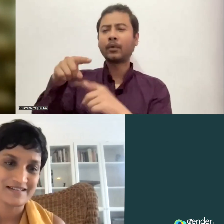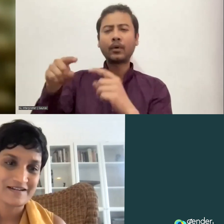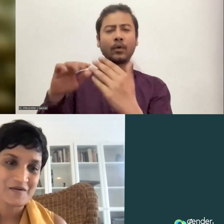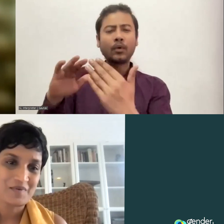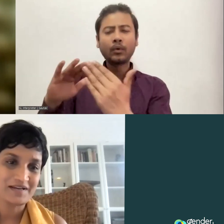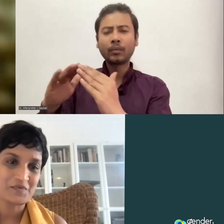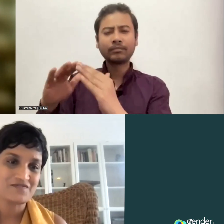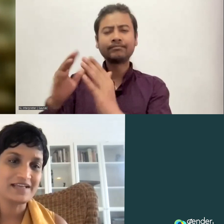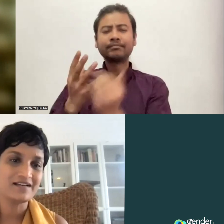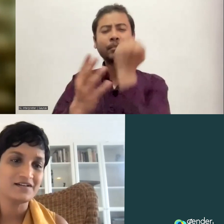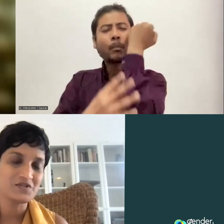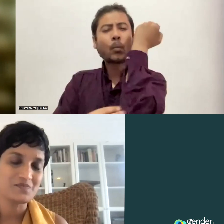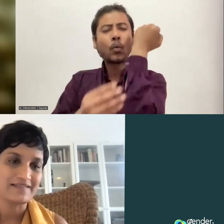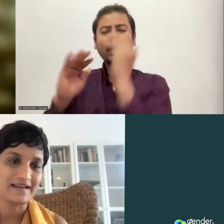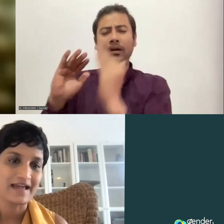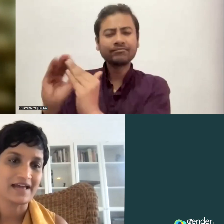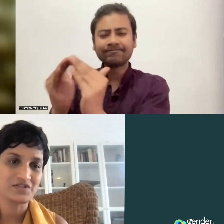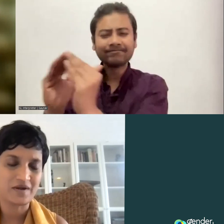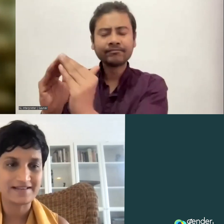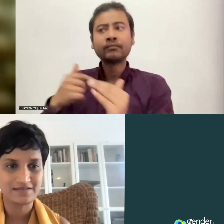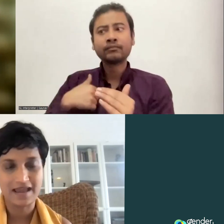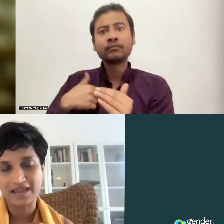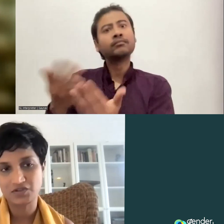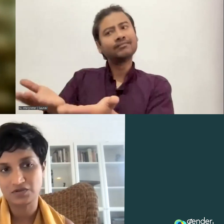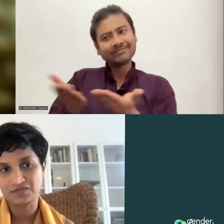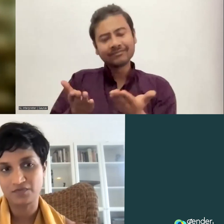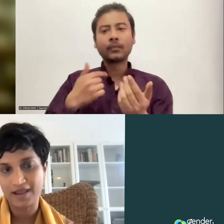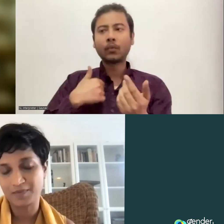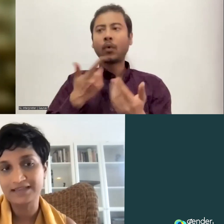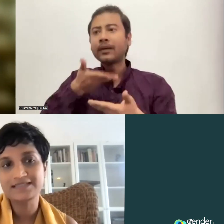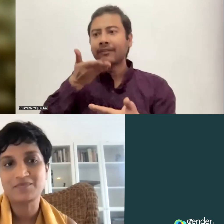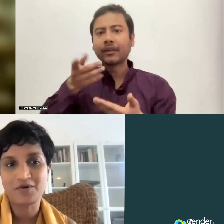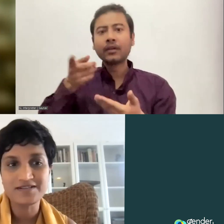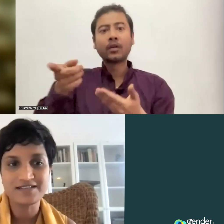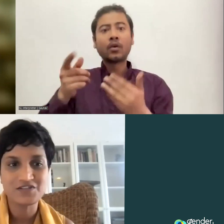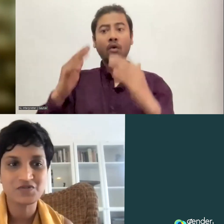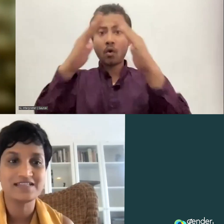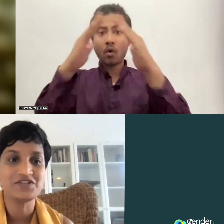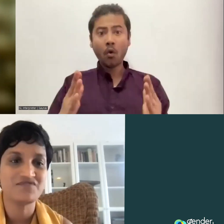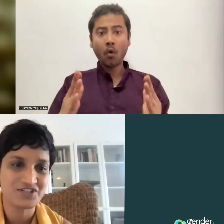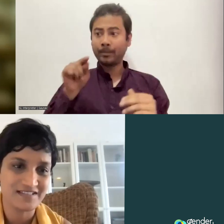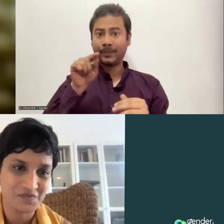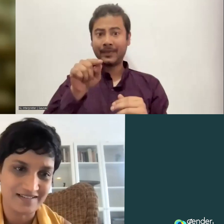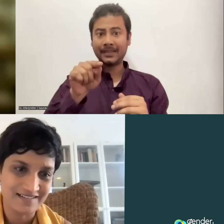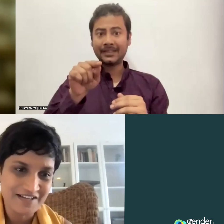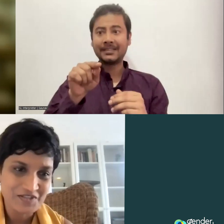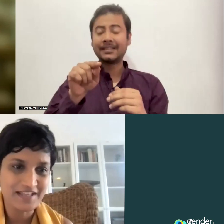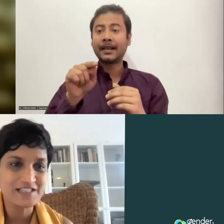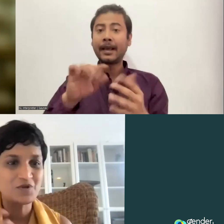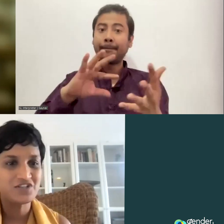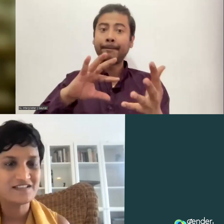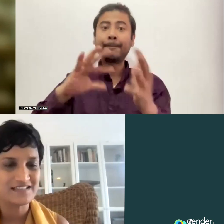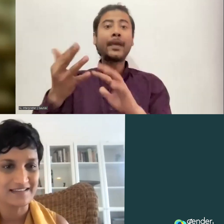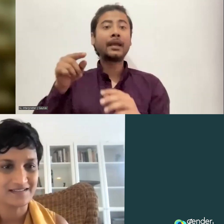homes. But it was very clear to me that I had to sort of apply the same process to the city officials as well. So